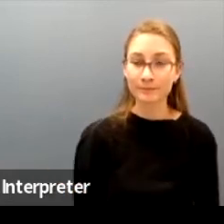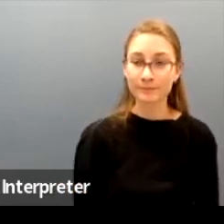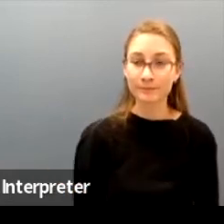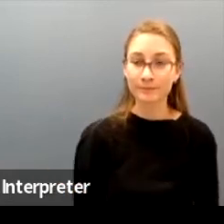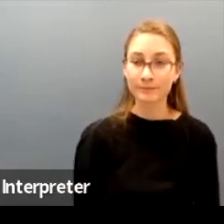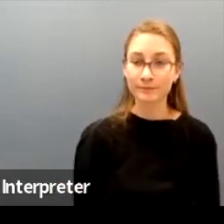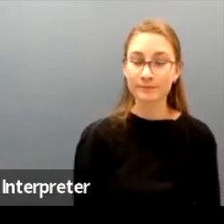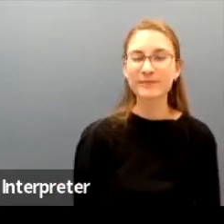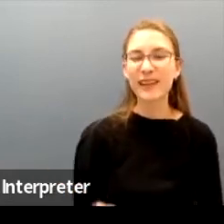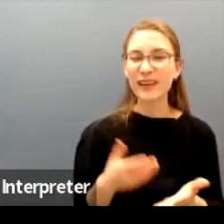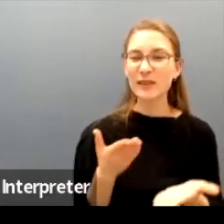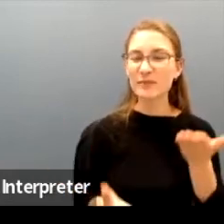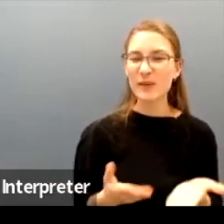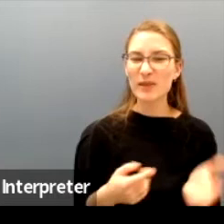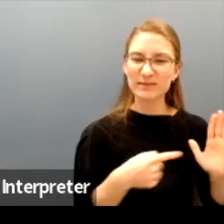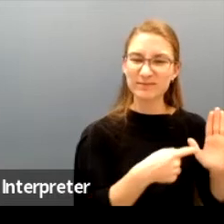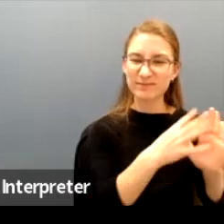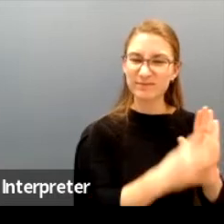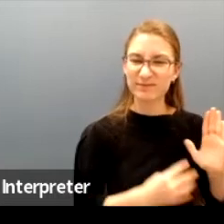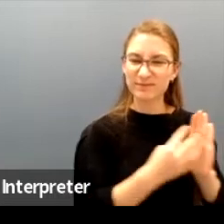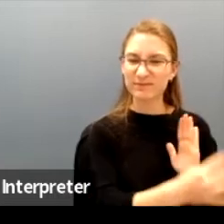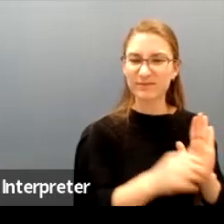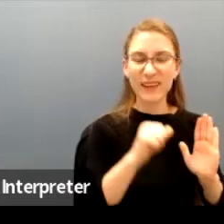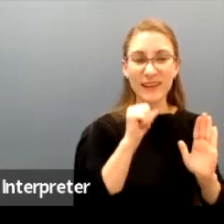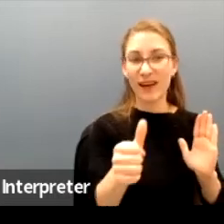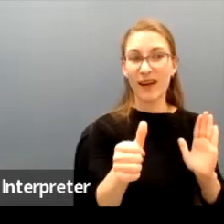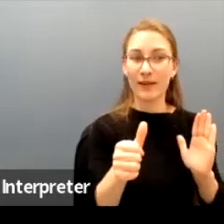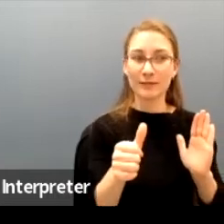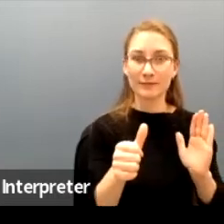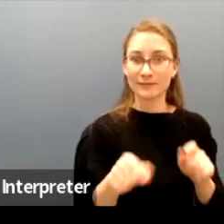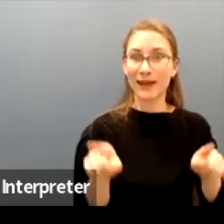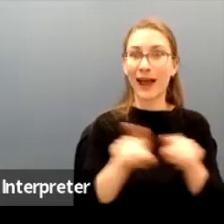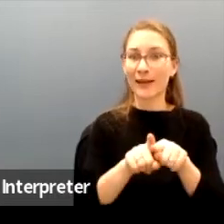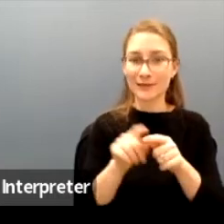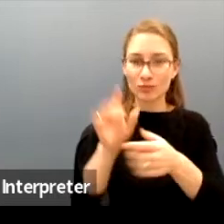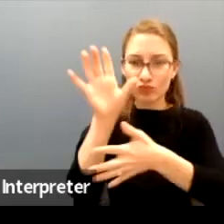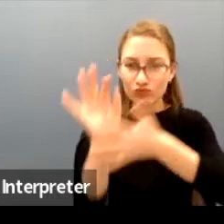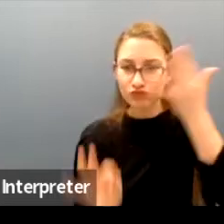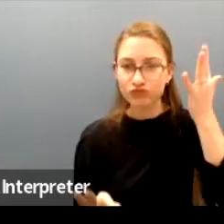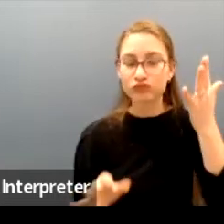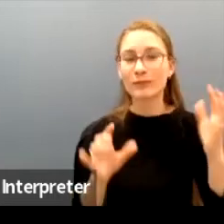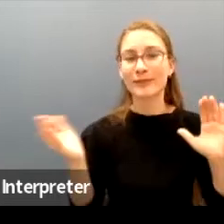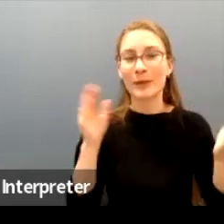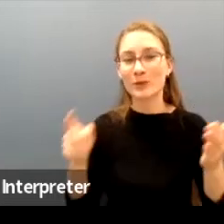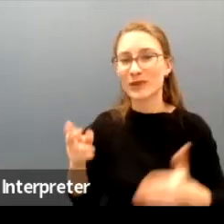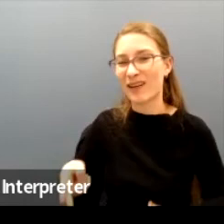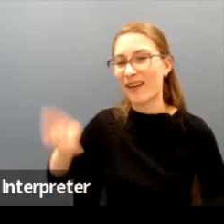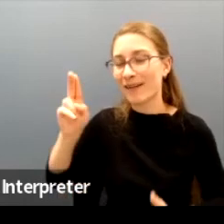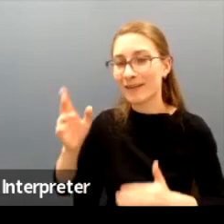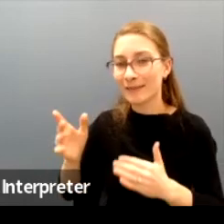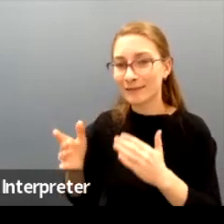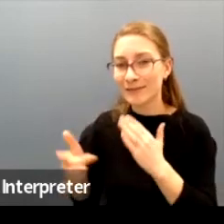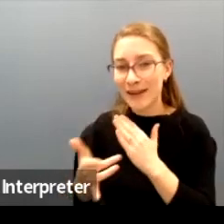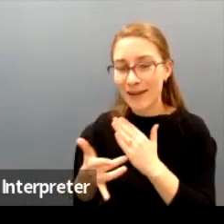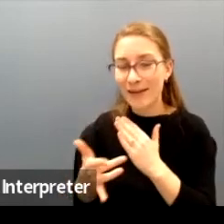free, or it doesn't provide as many opportunities as maybe a high-tech device. It might be a little bit more limiting, just the device itself, the Go Talk 9. But again, it's